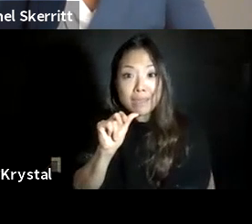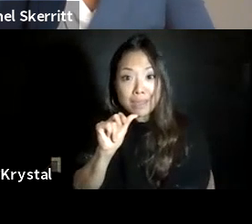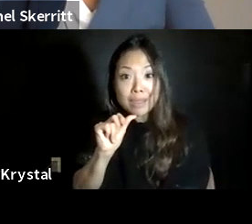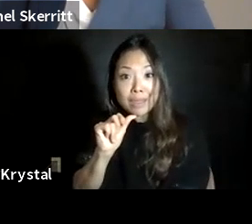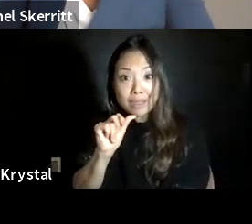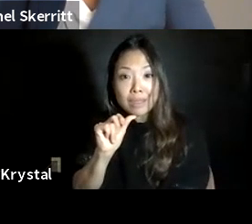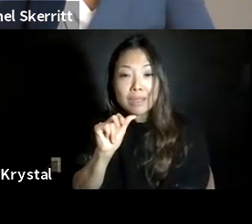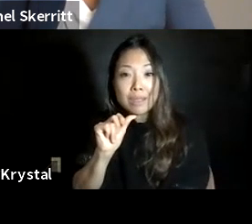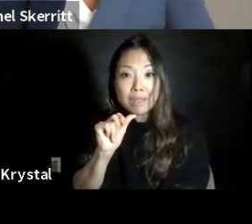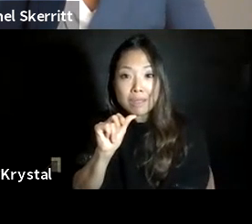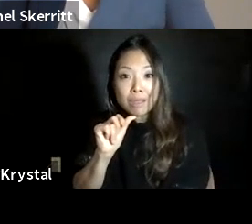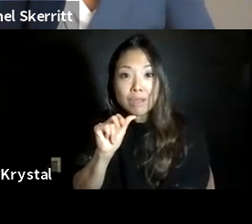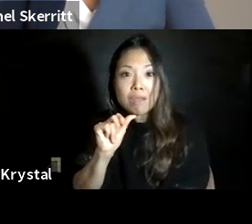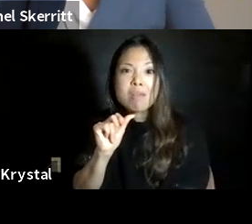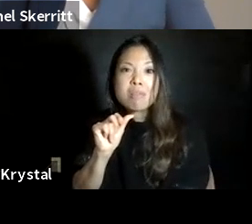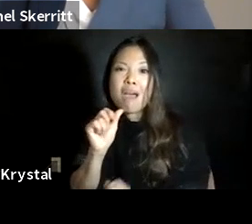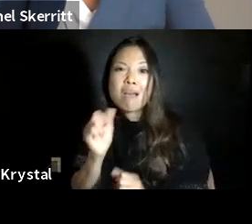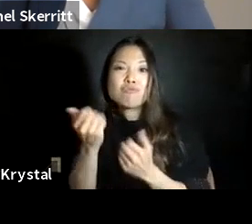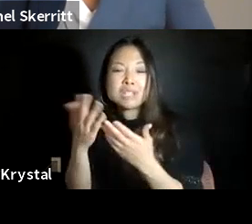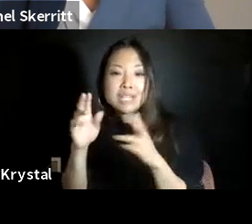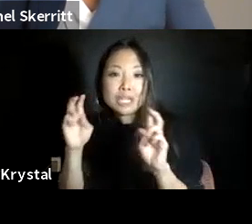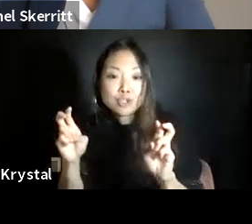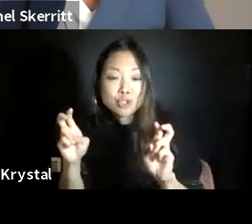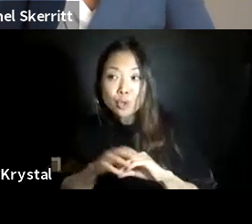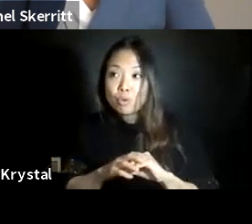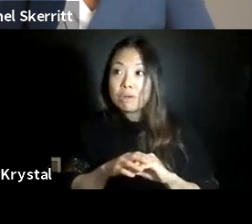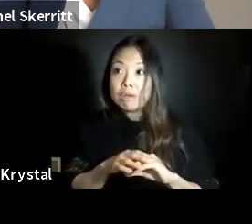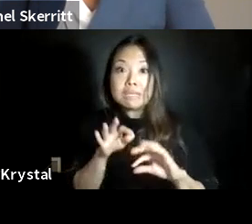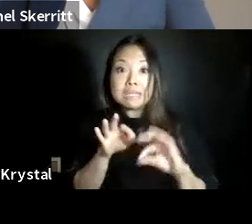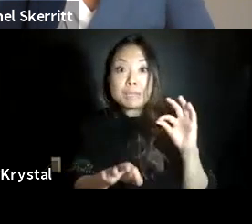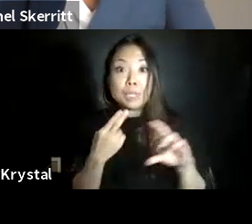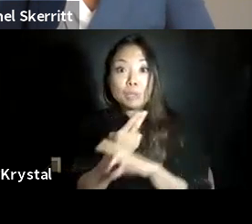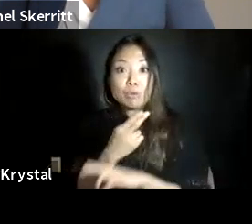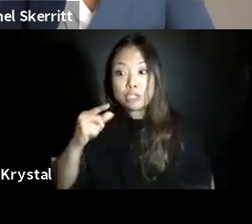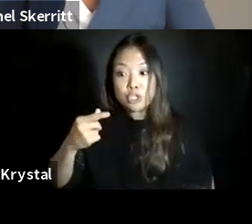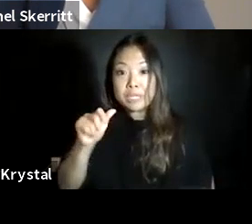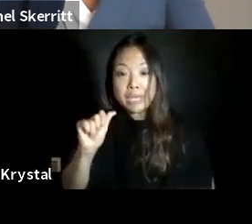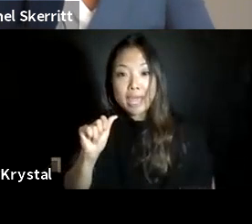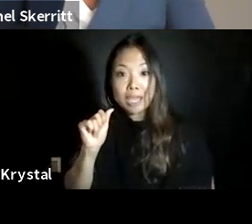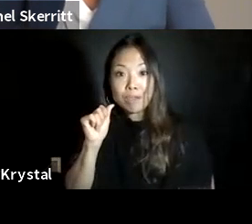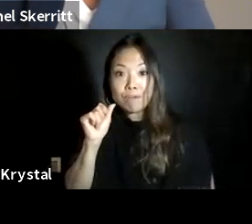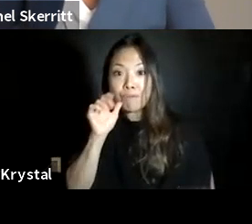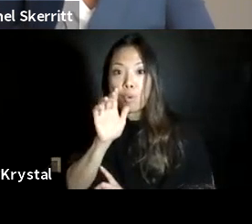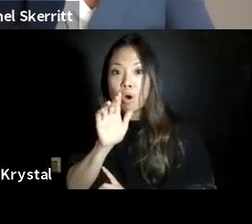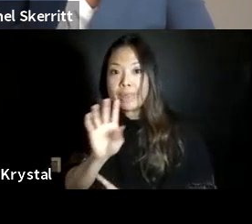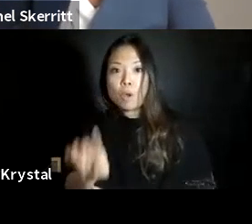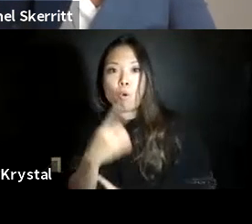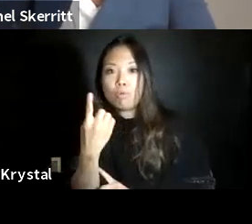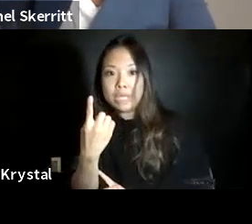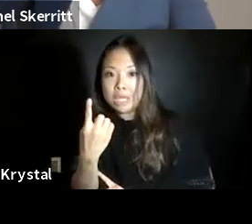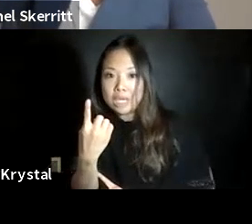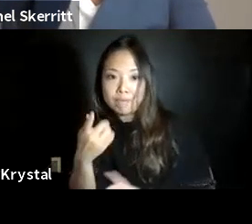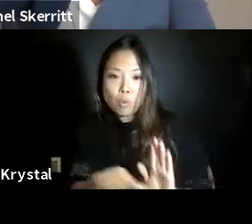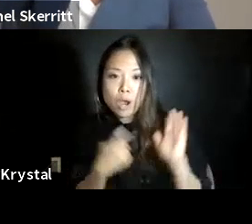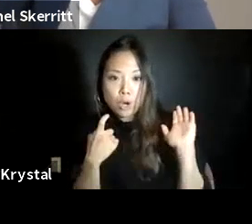again of simply using the GPA as the sole criteria. And we do